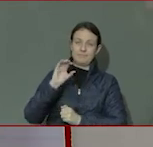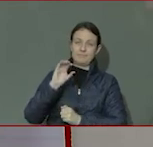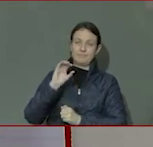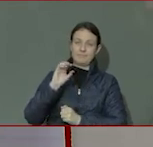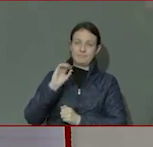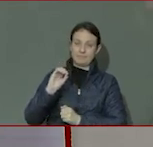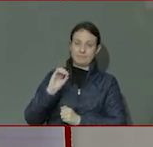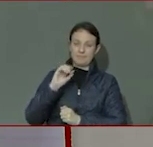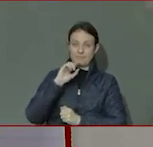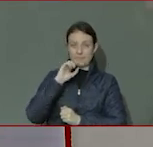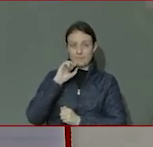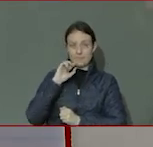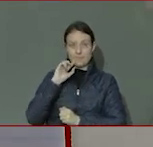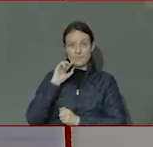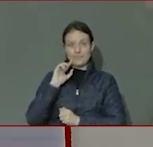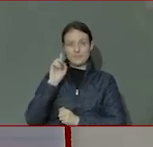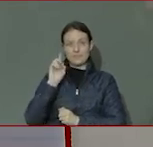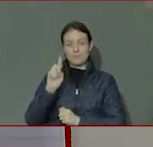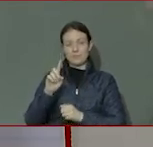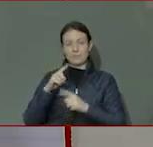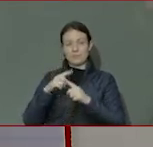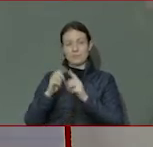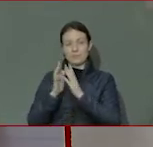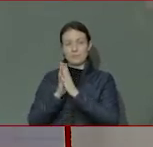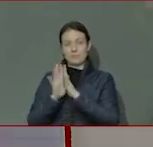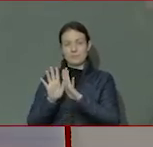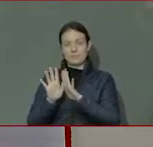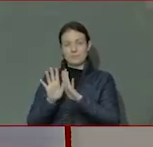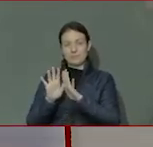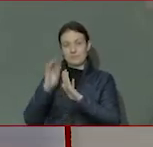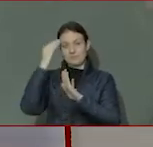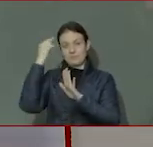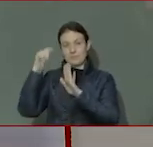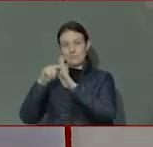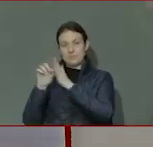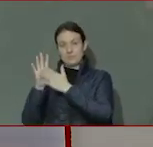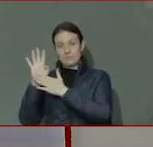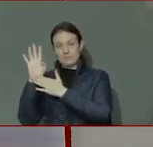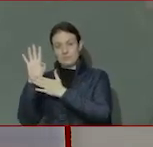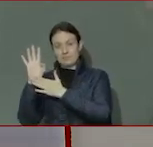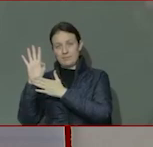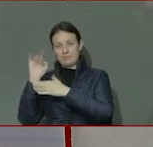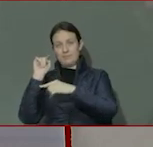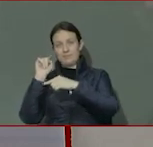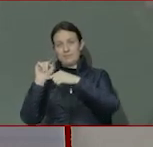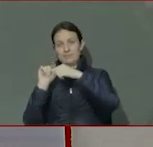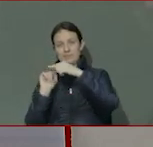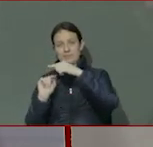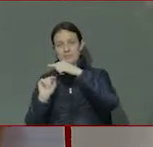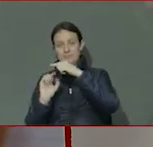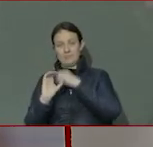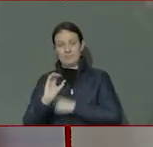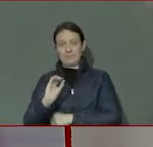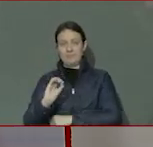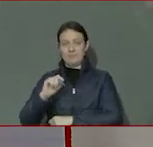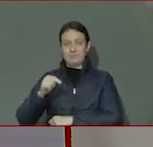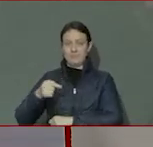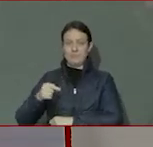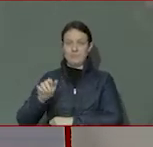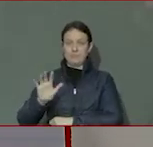1 times 10 to the power of negative 14 divided by, Yes,